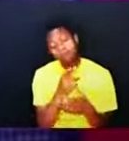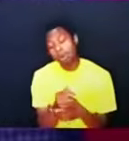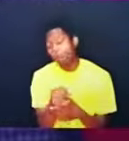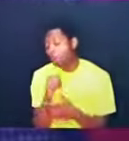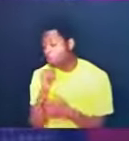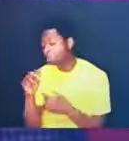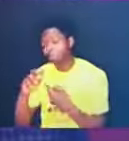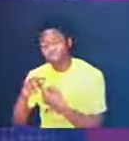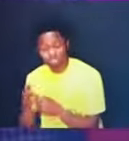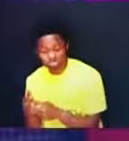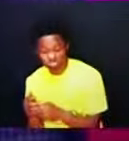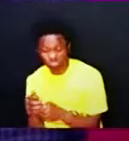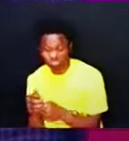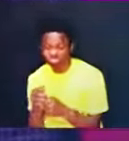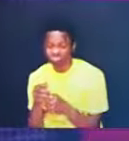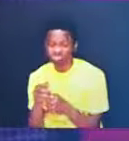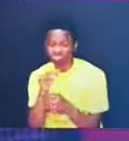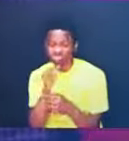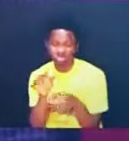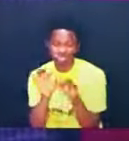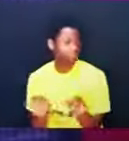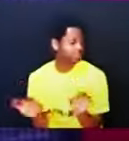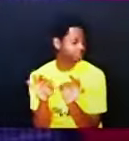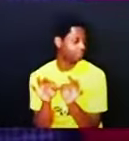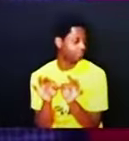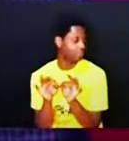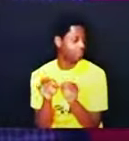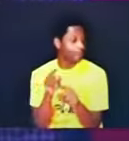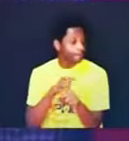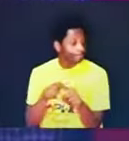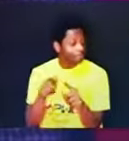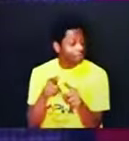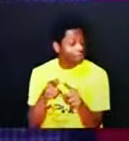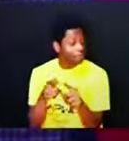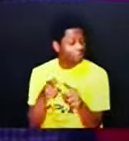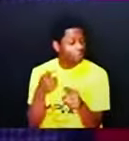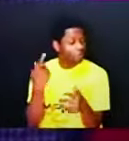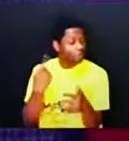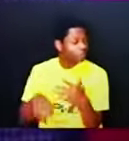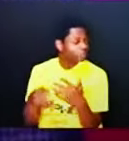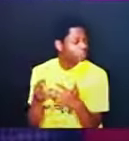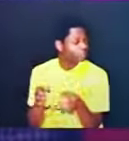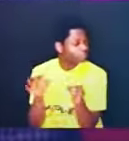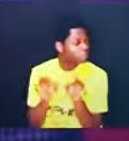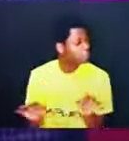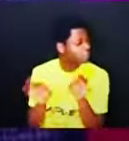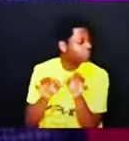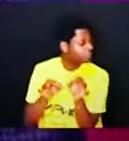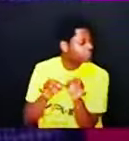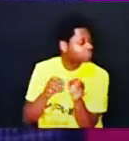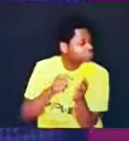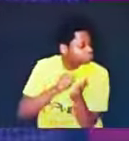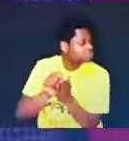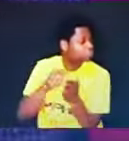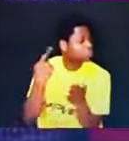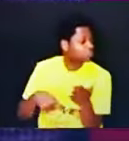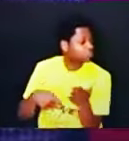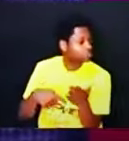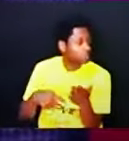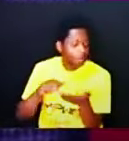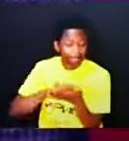means anything. What counts is the new creation. na twetie twa enyehwe na momrotunye